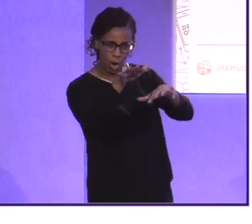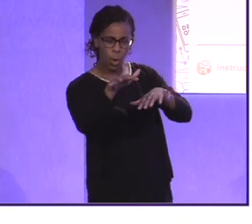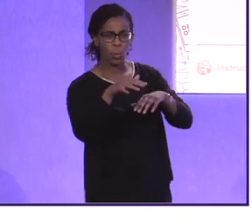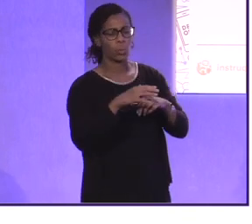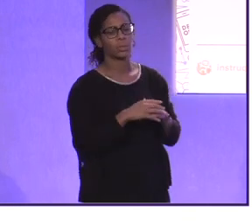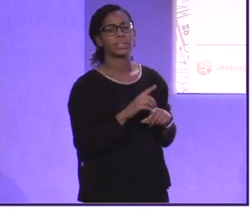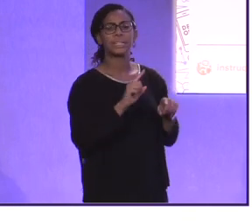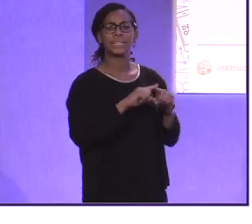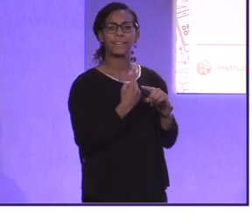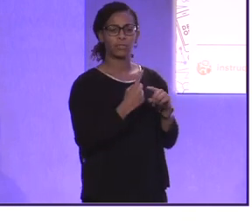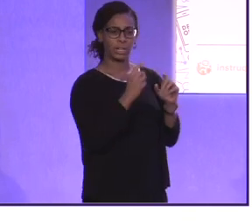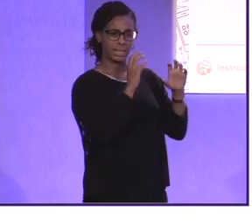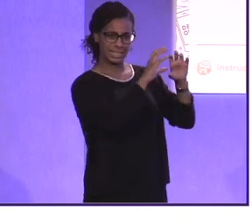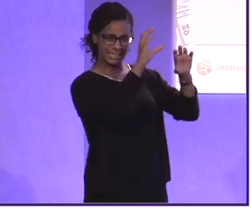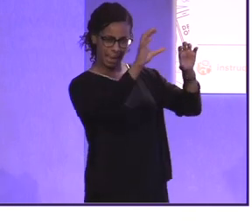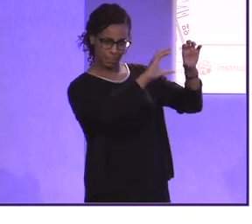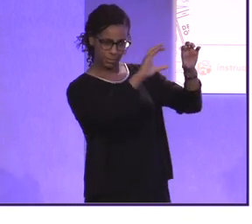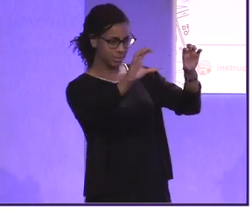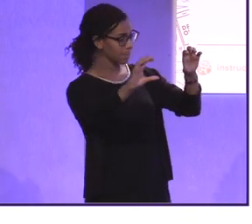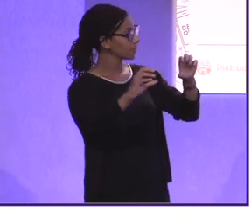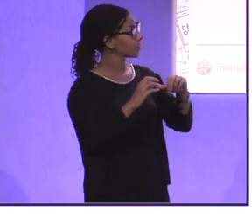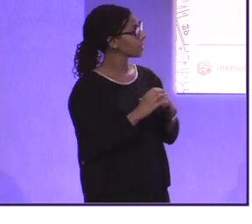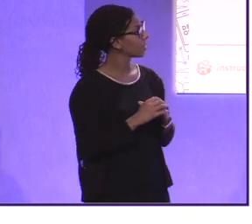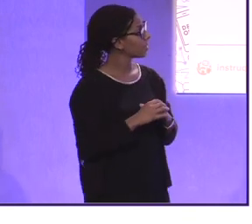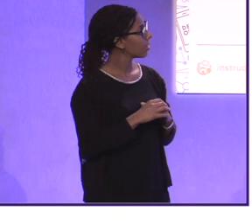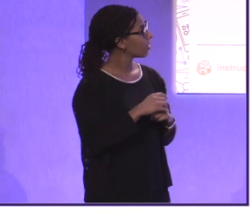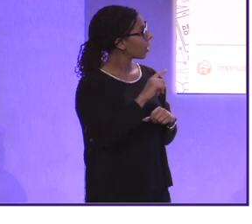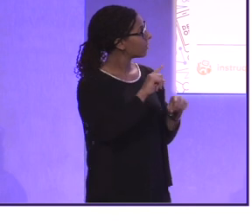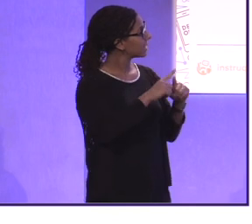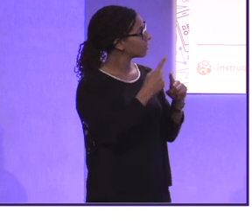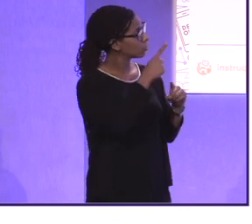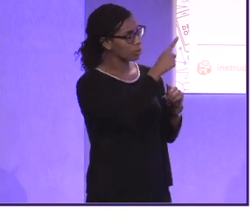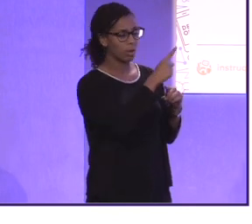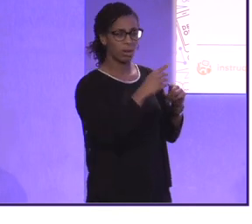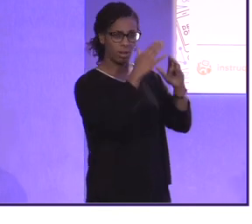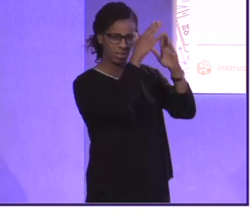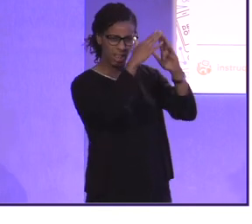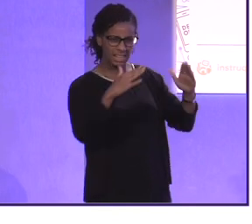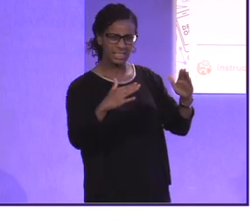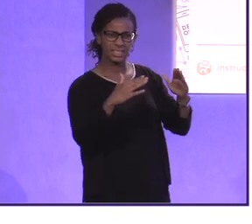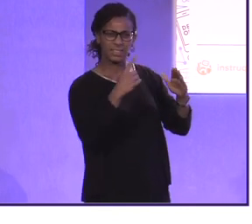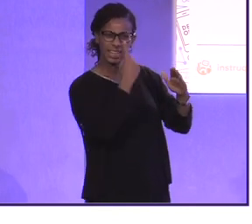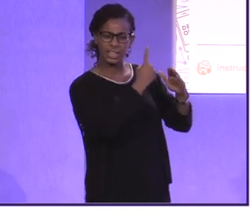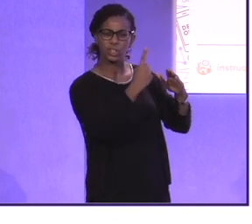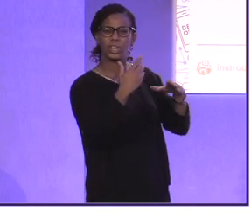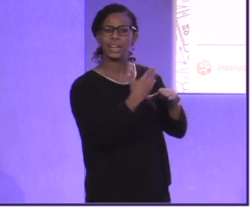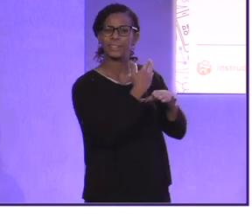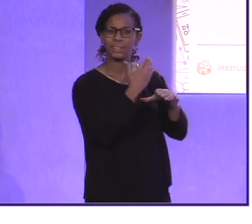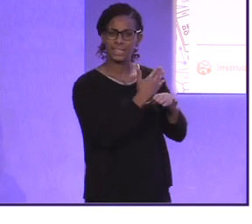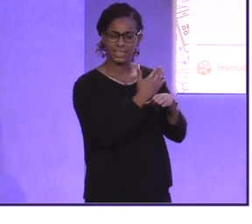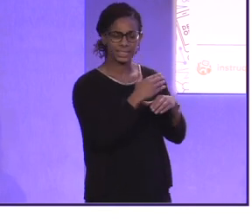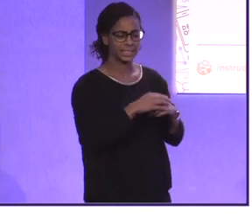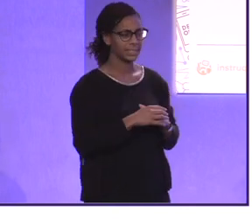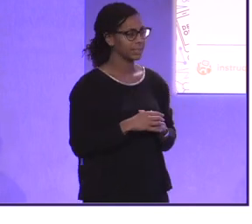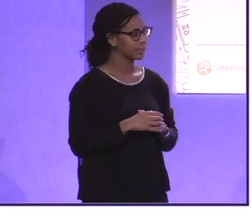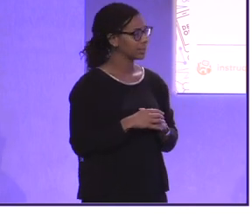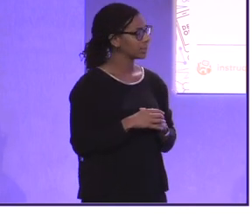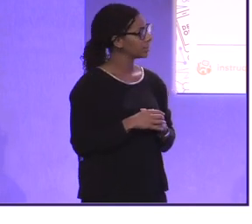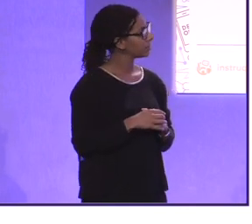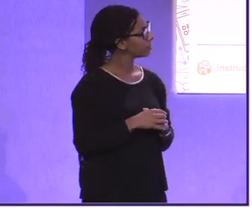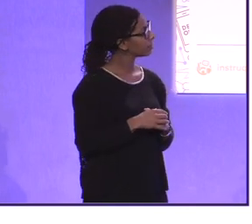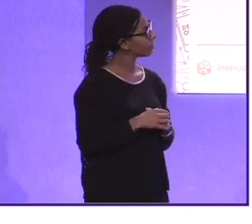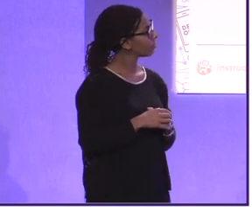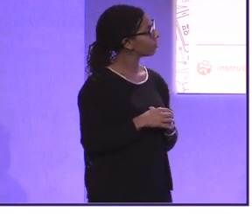have one of those slices, if you like, for each of the activities, so it would be quite big and quite complicated, where you model in detail